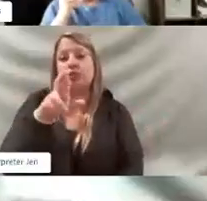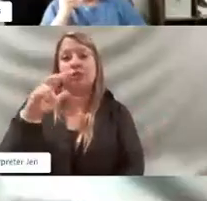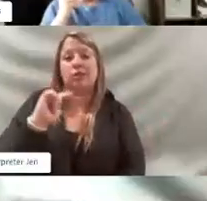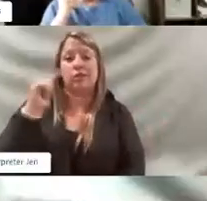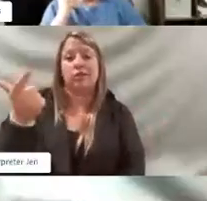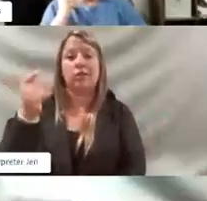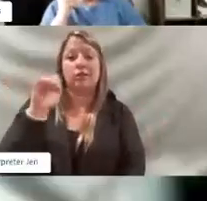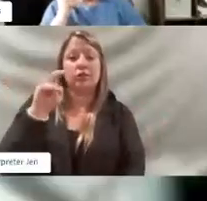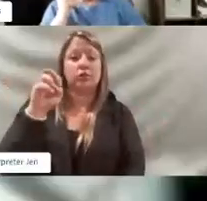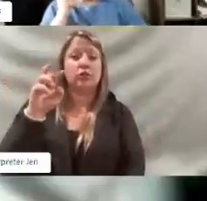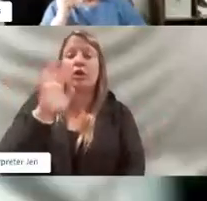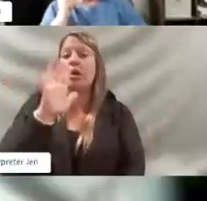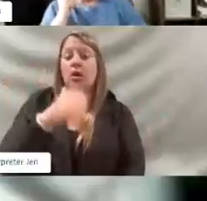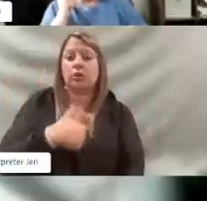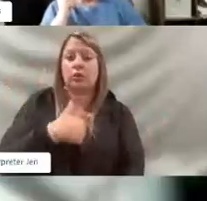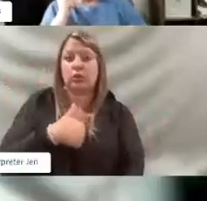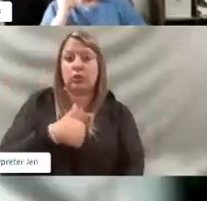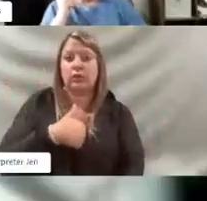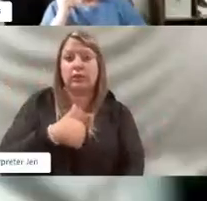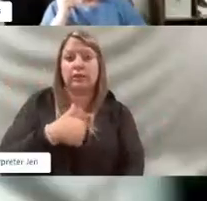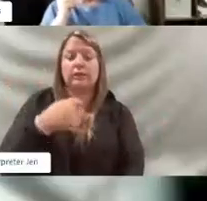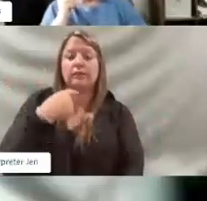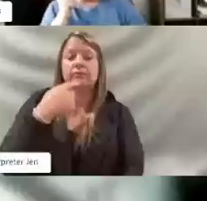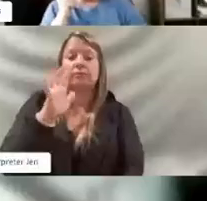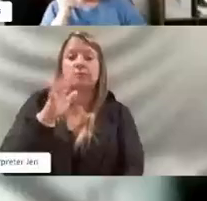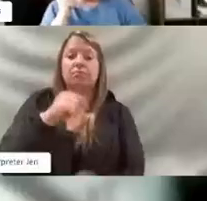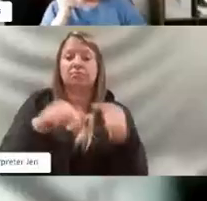Jennifer. Ashley, sorry, I need to let Mike